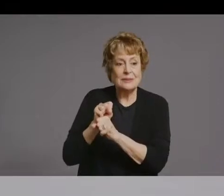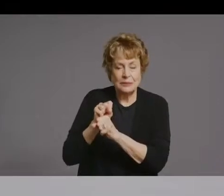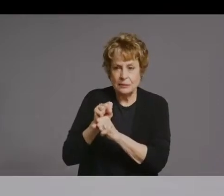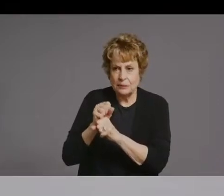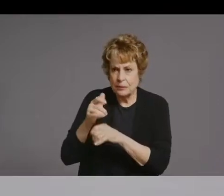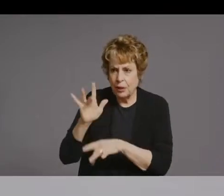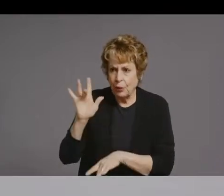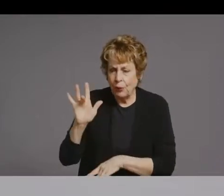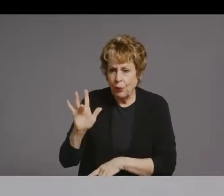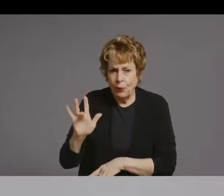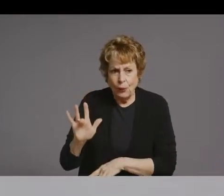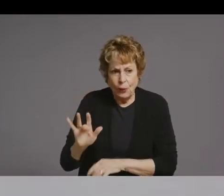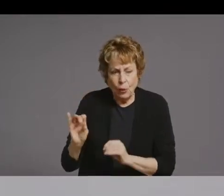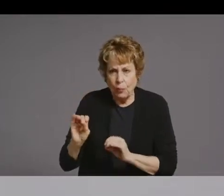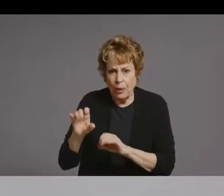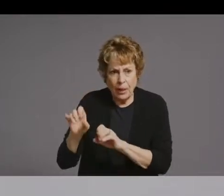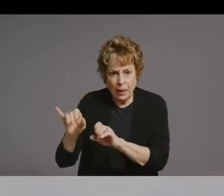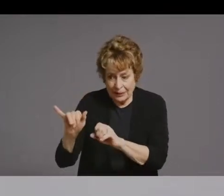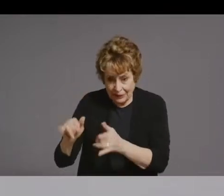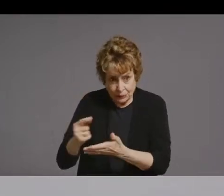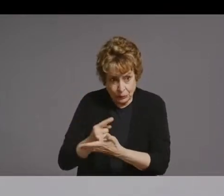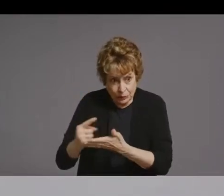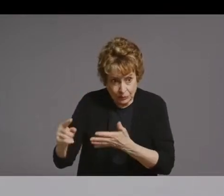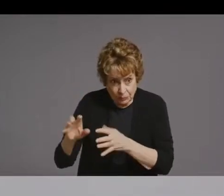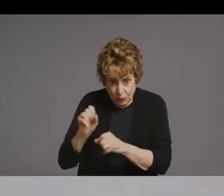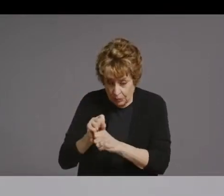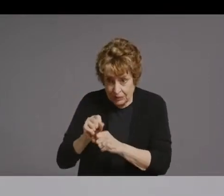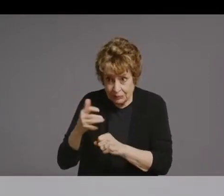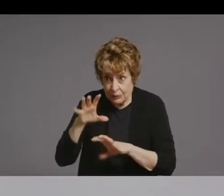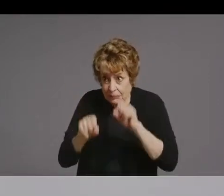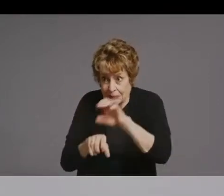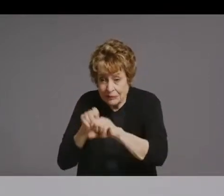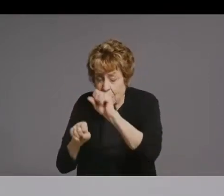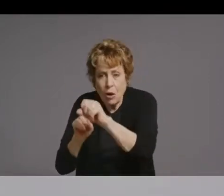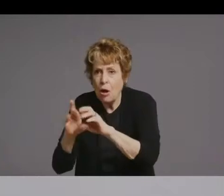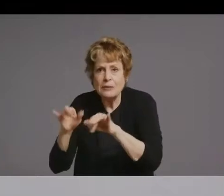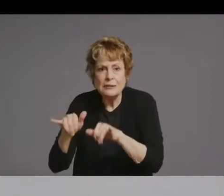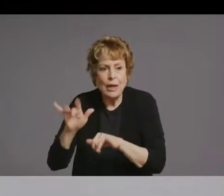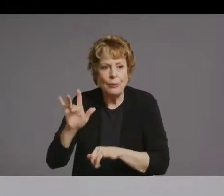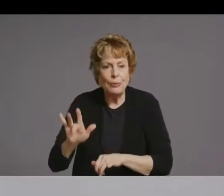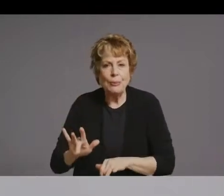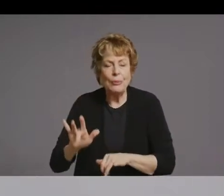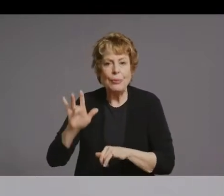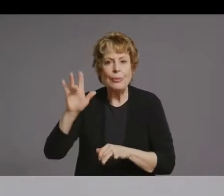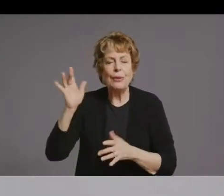filled this week, and how many are left now from that 11 a.m. prompt today?